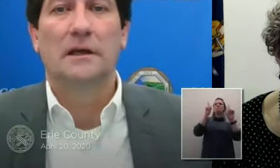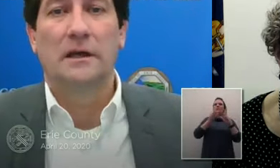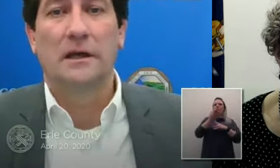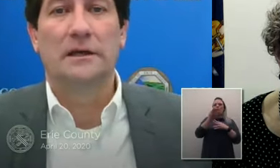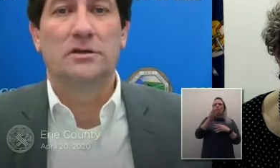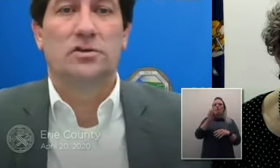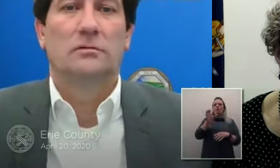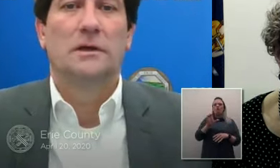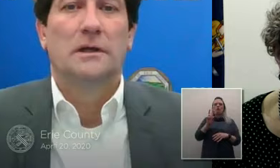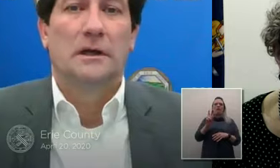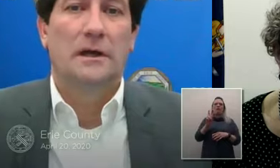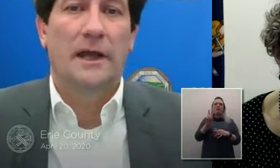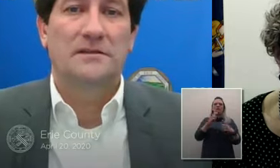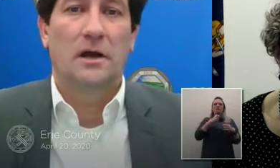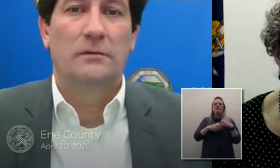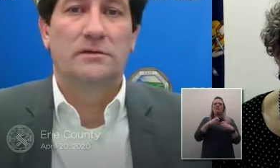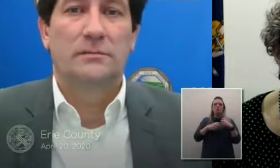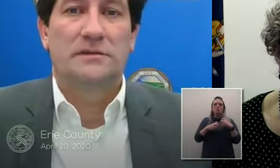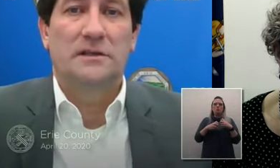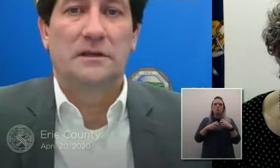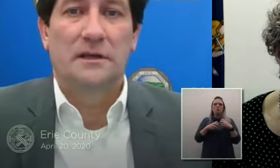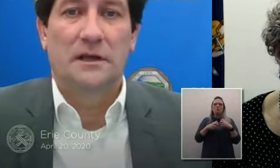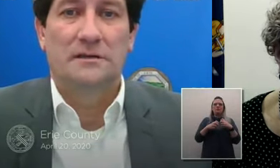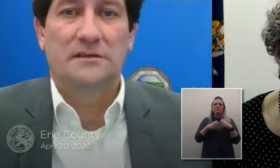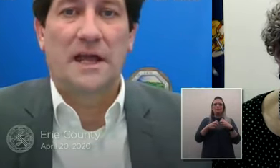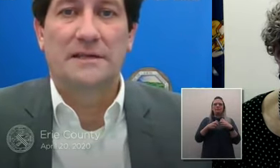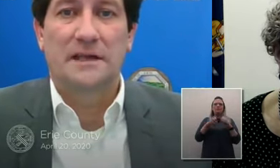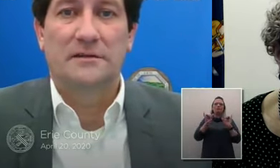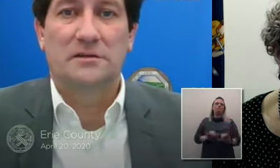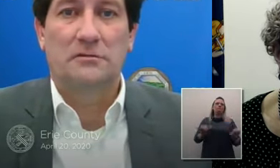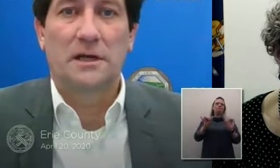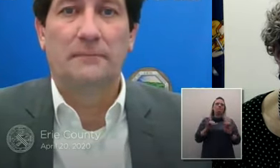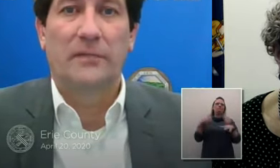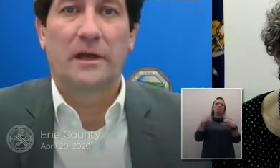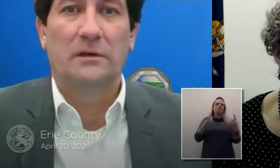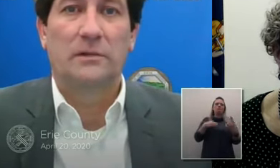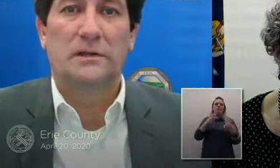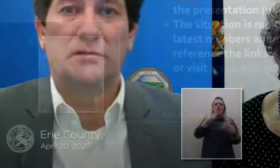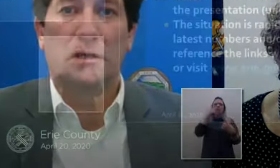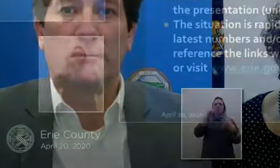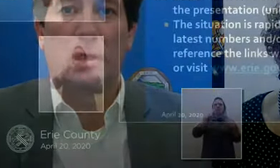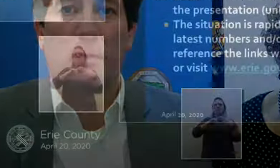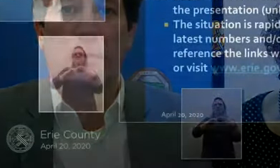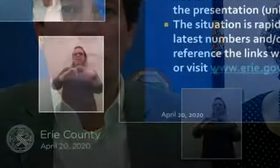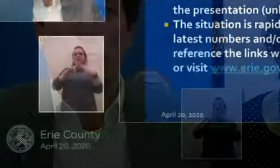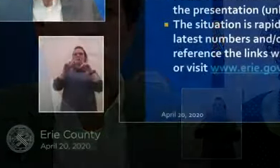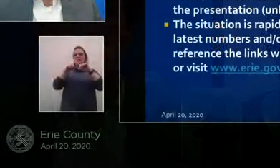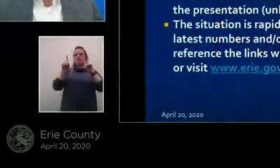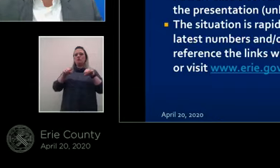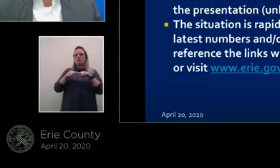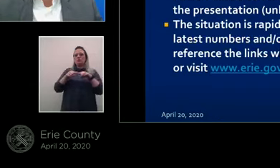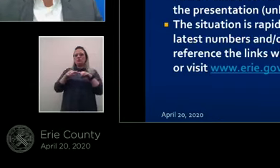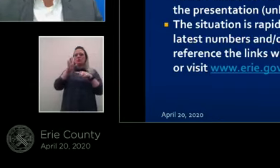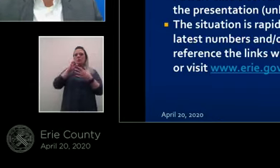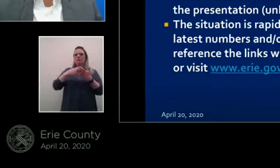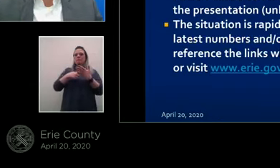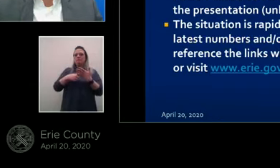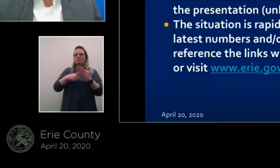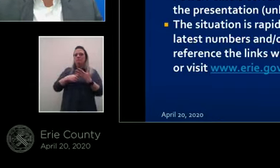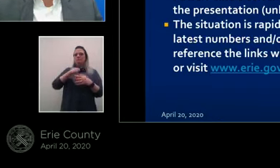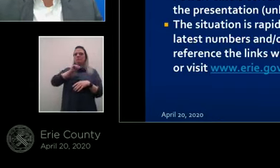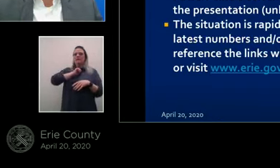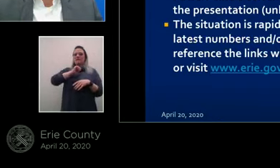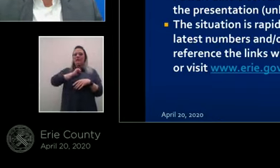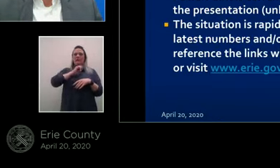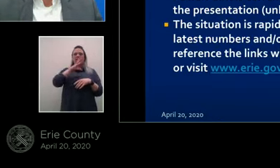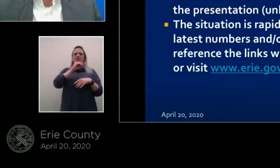COVID-19 issue. As always, you'll be seeing the slides on the screen. It'll be talked about by both myself and